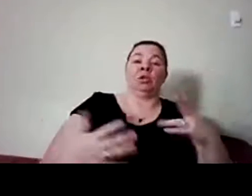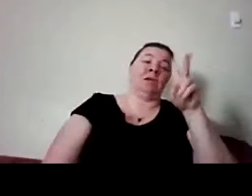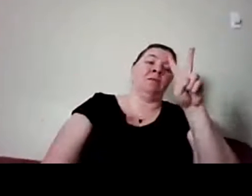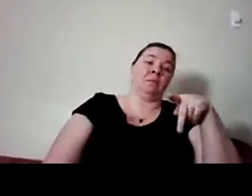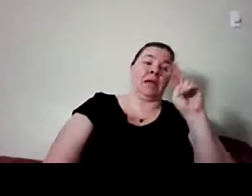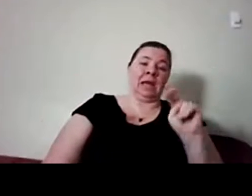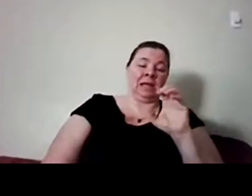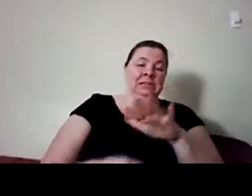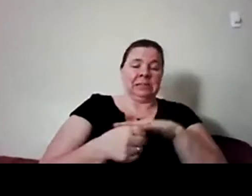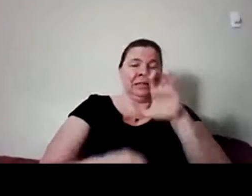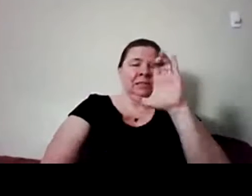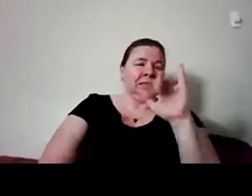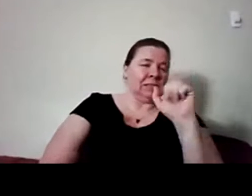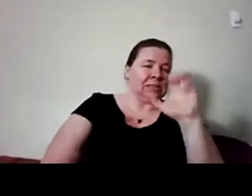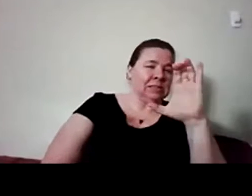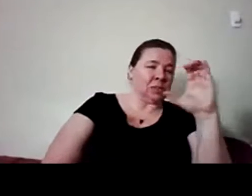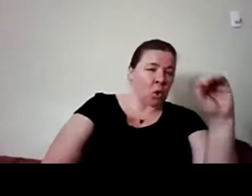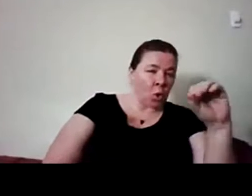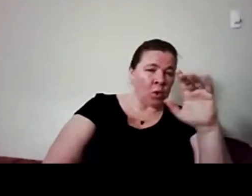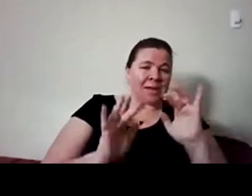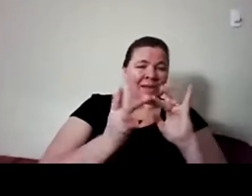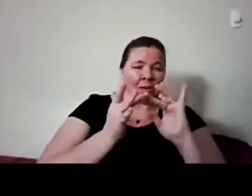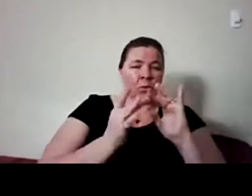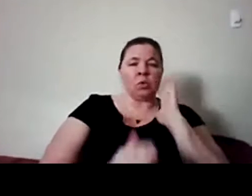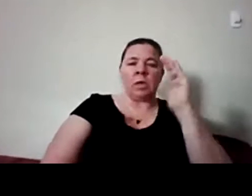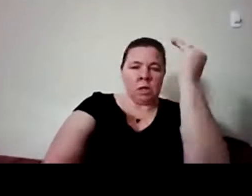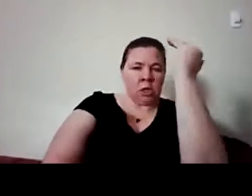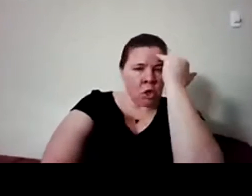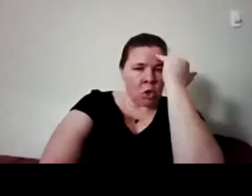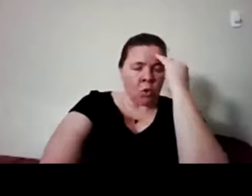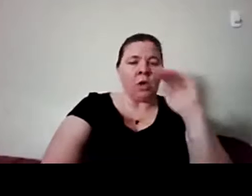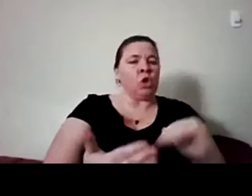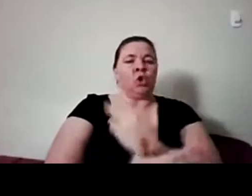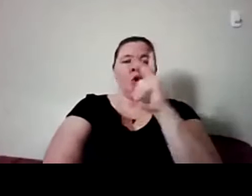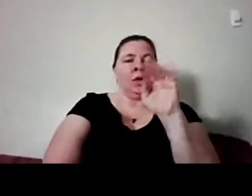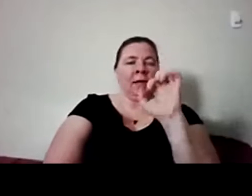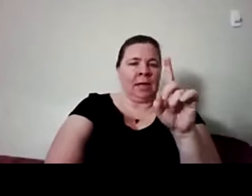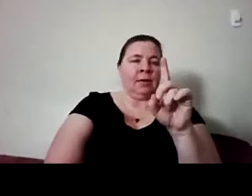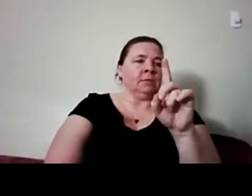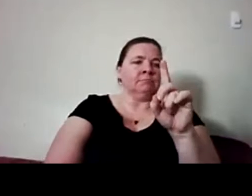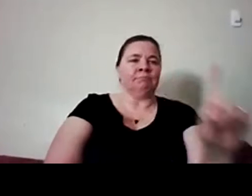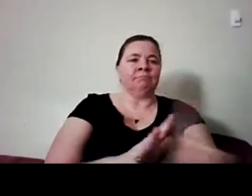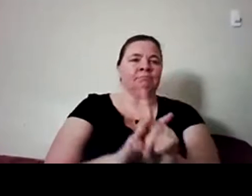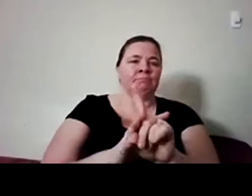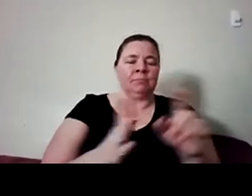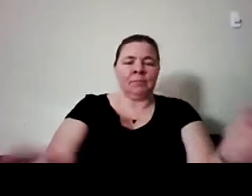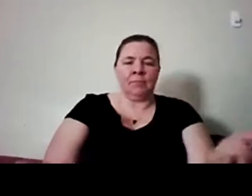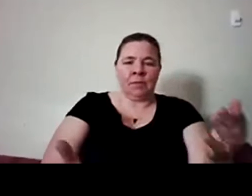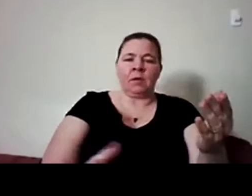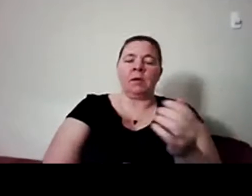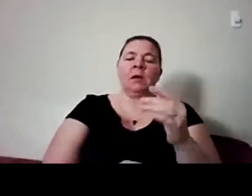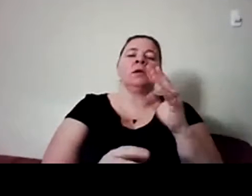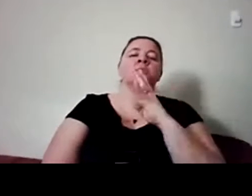space, like Cisco Networks, they are going to know there's a new kid on the block. I can assure you that. Now let's talk